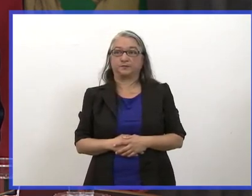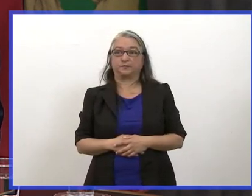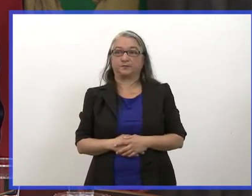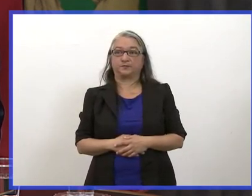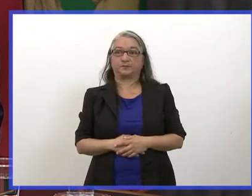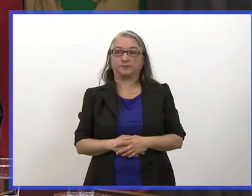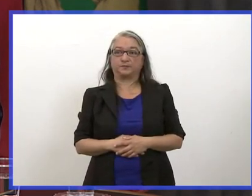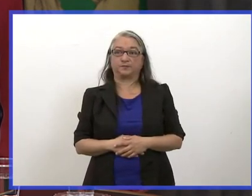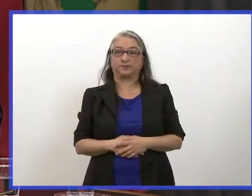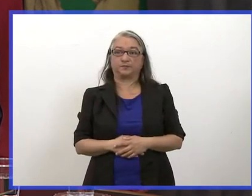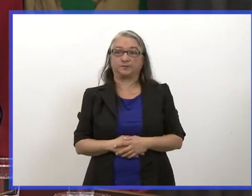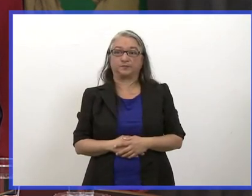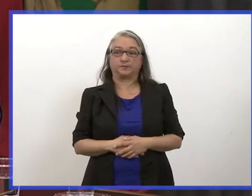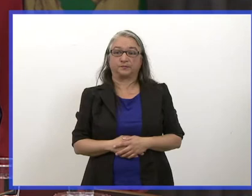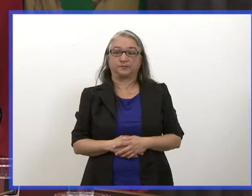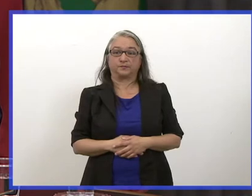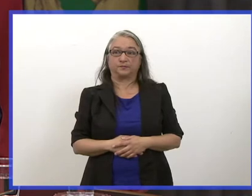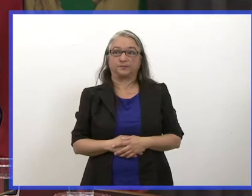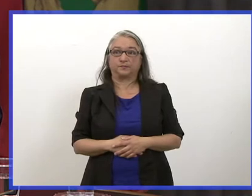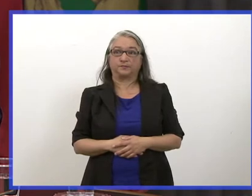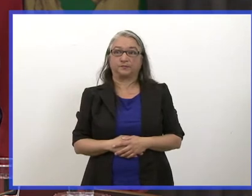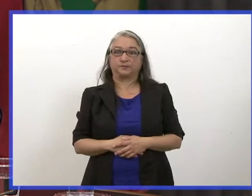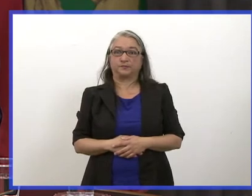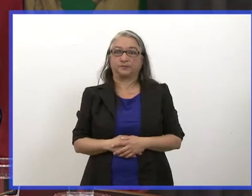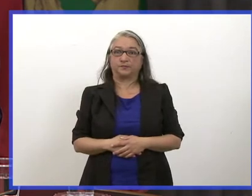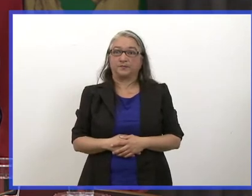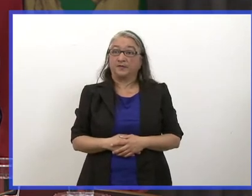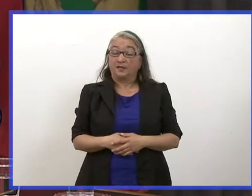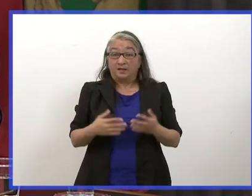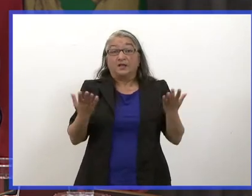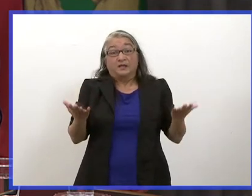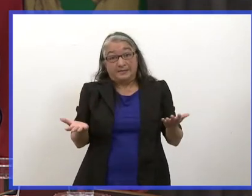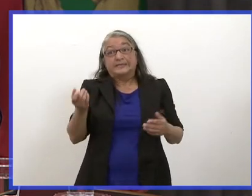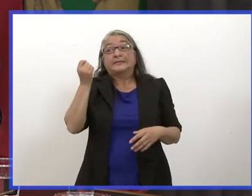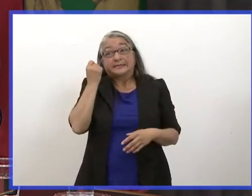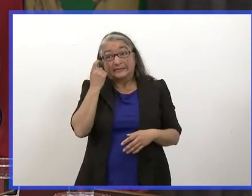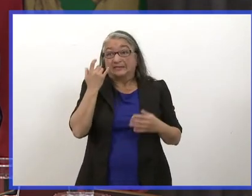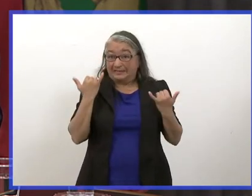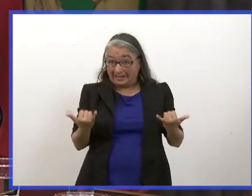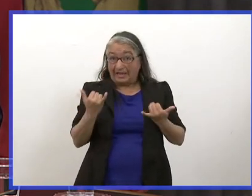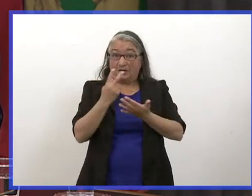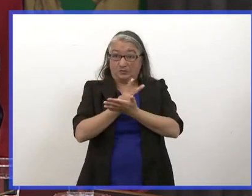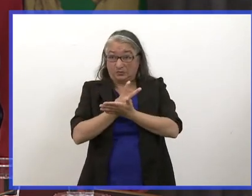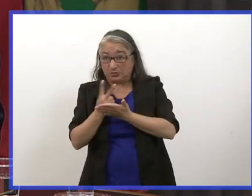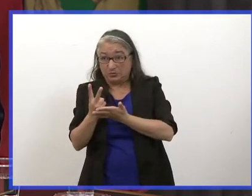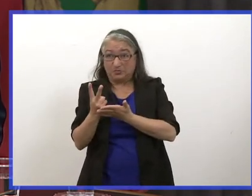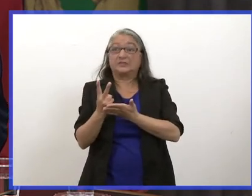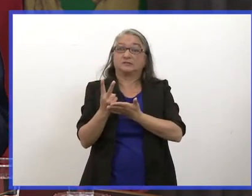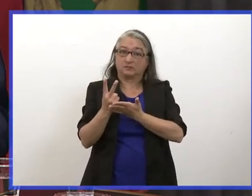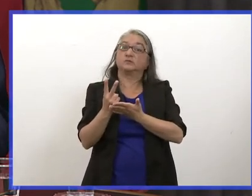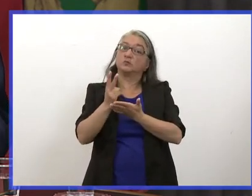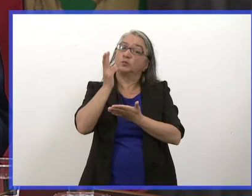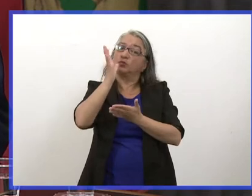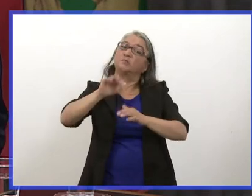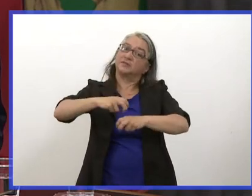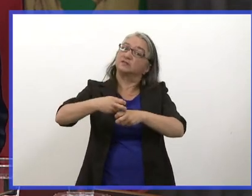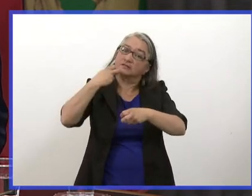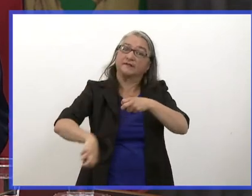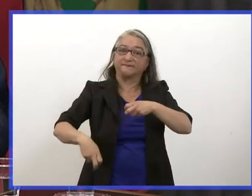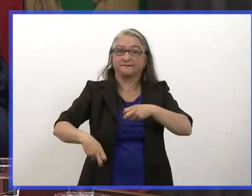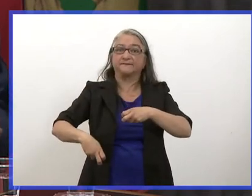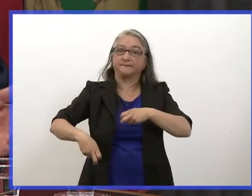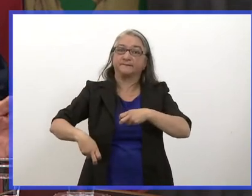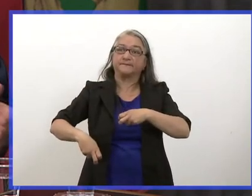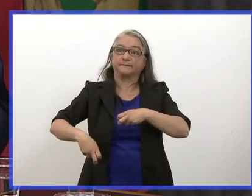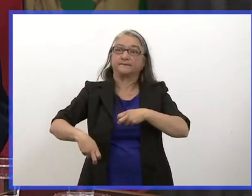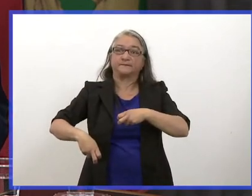We have a couple of tough more weeks ahead of us here, but we all have the ability to help shorten the length of this third wave, just as we